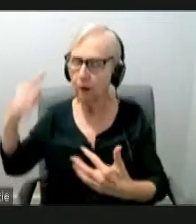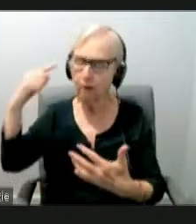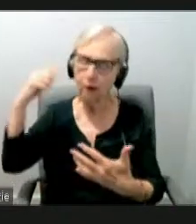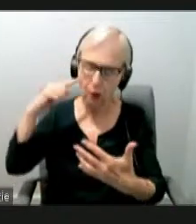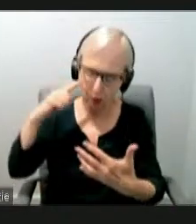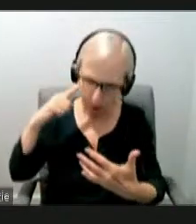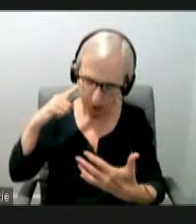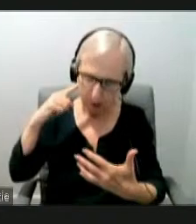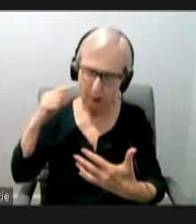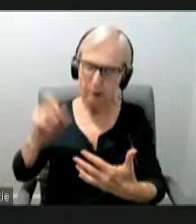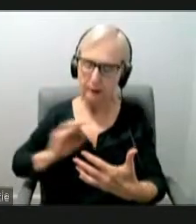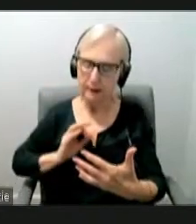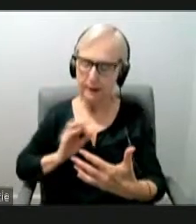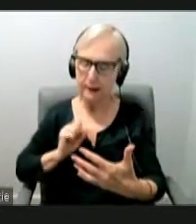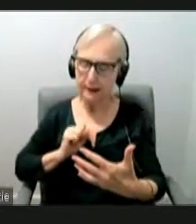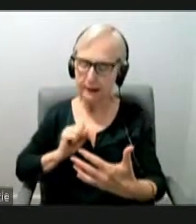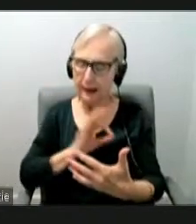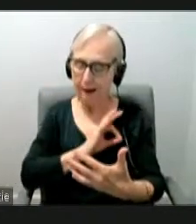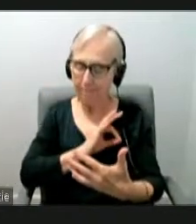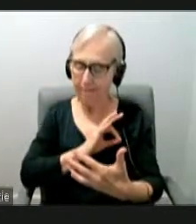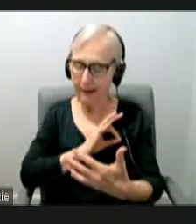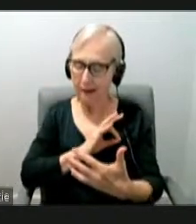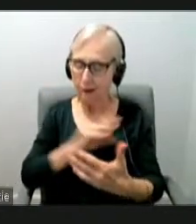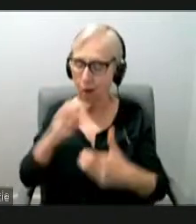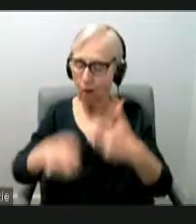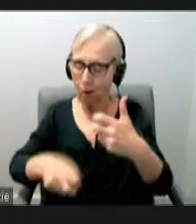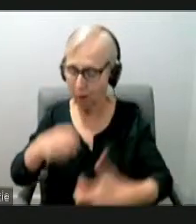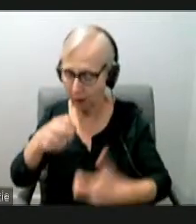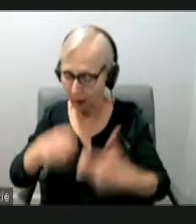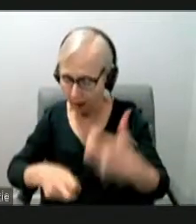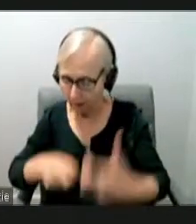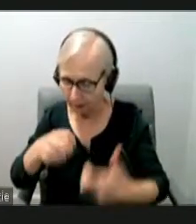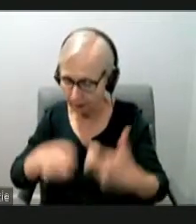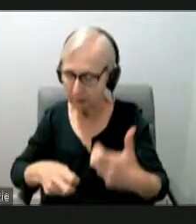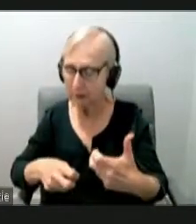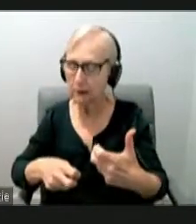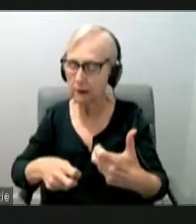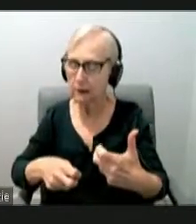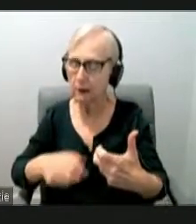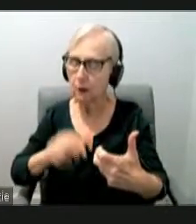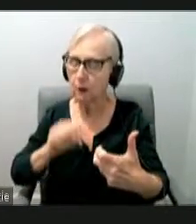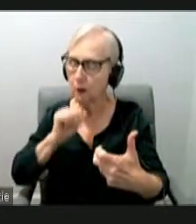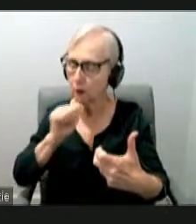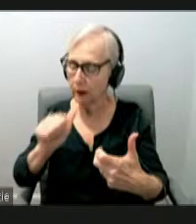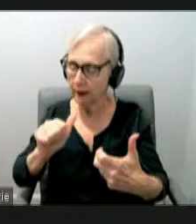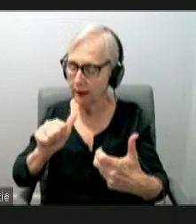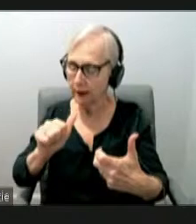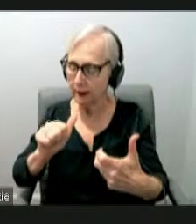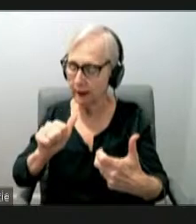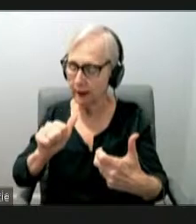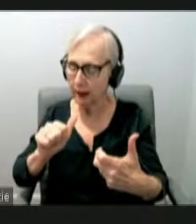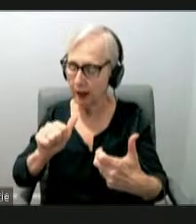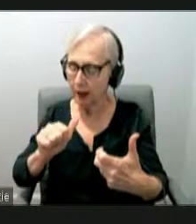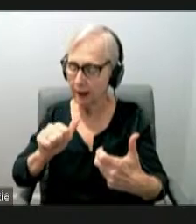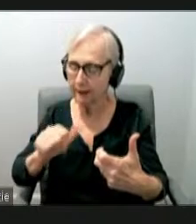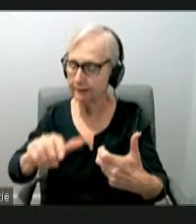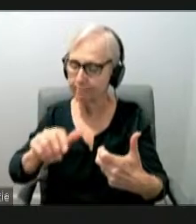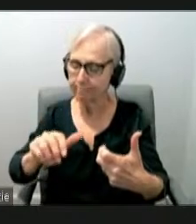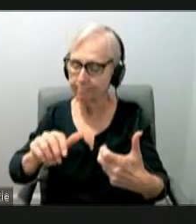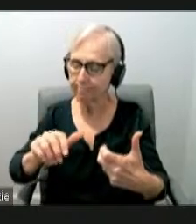this mandate, and I can assure you that we did not take the decision to issue this mandate